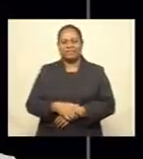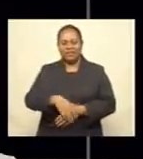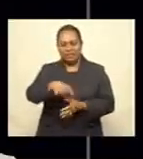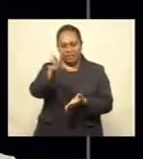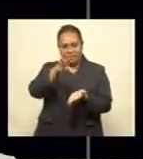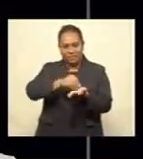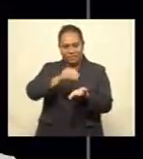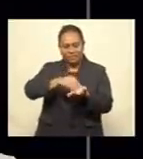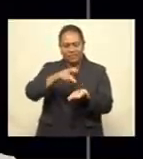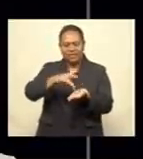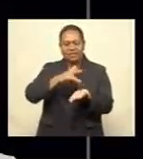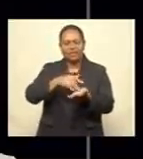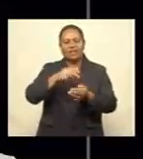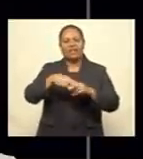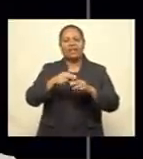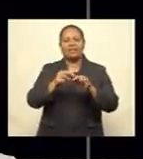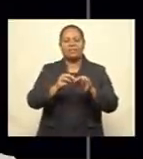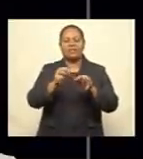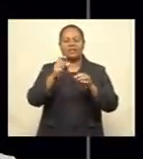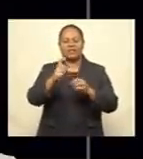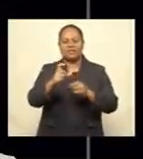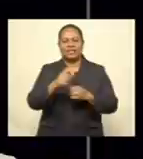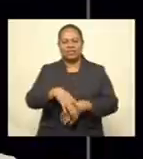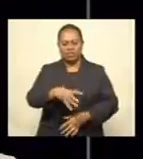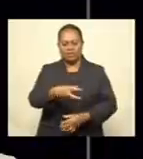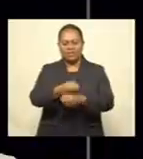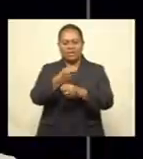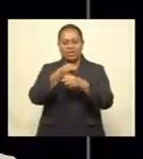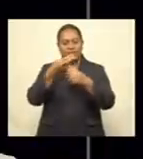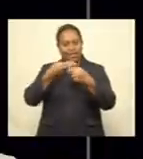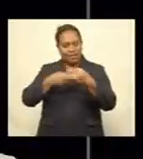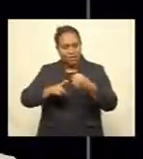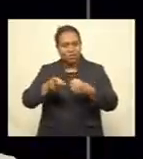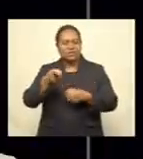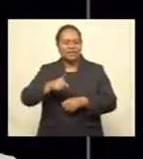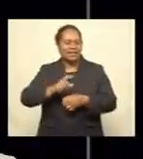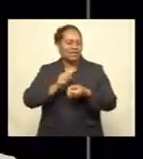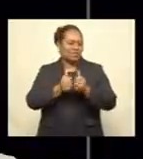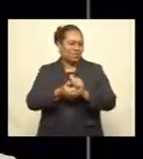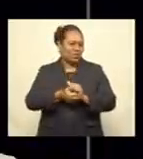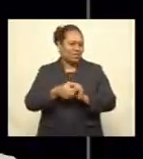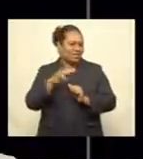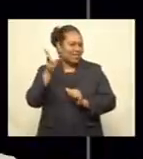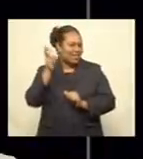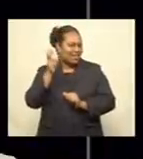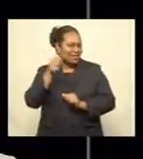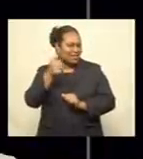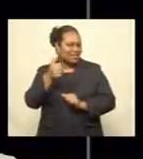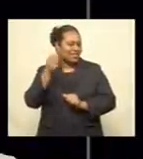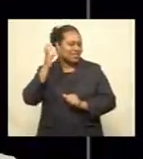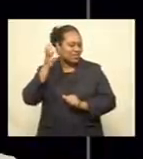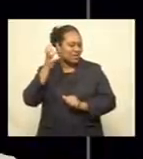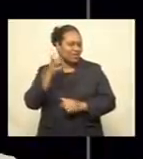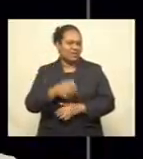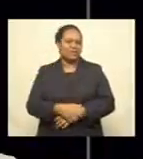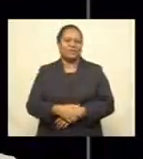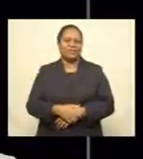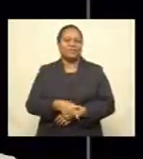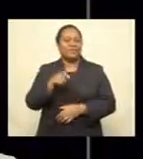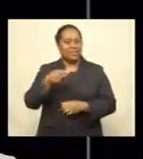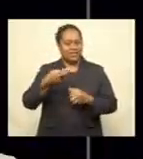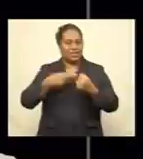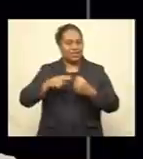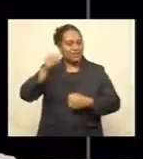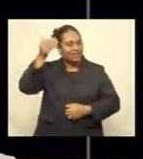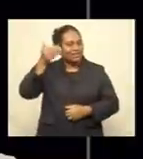our FBC app to keep updated with the very latest in news and sports and listen to our 6 radio stations live. That's your news